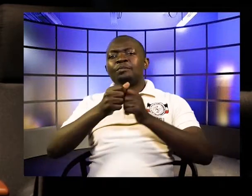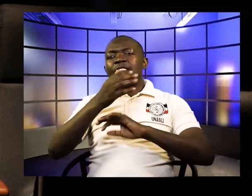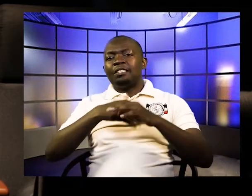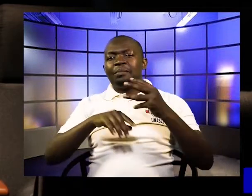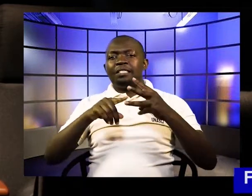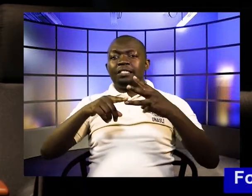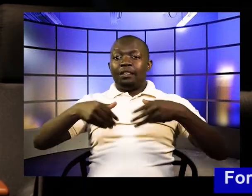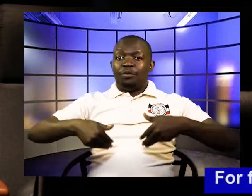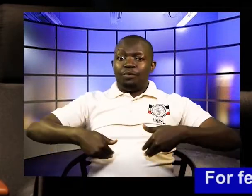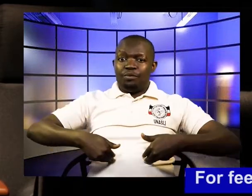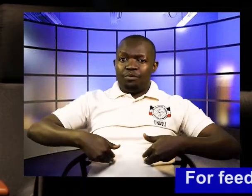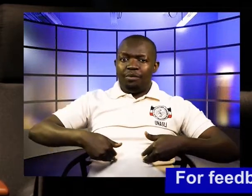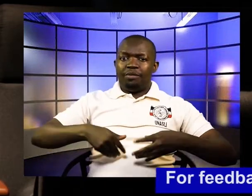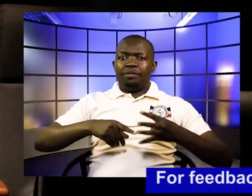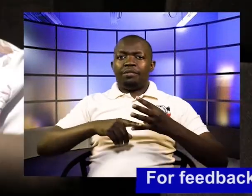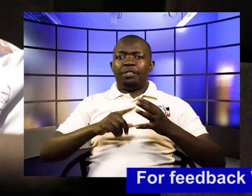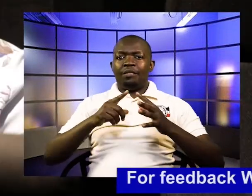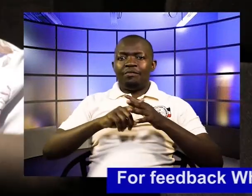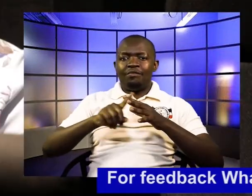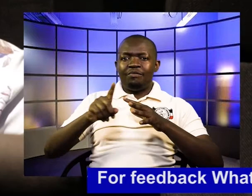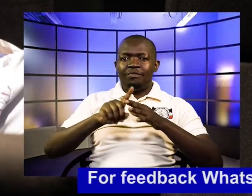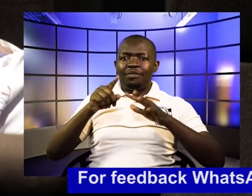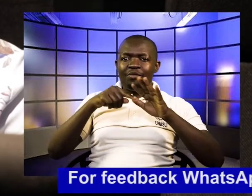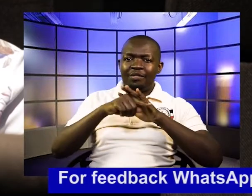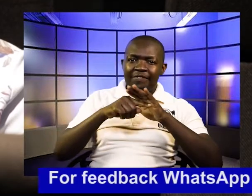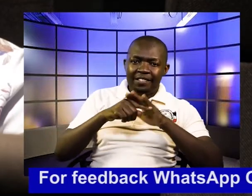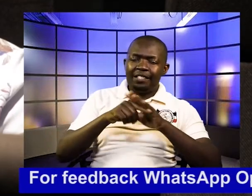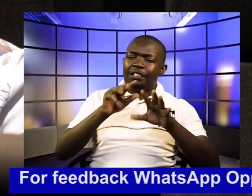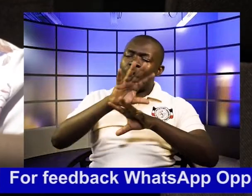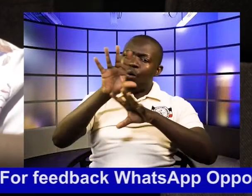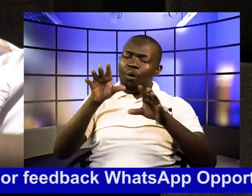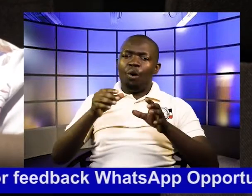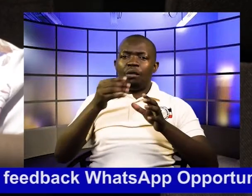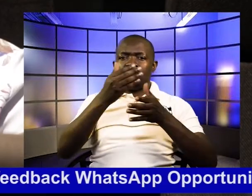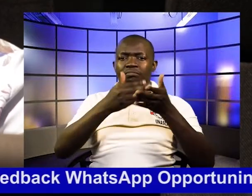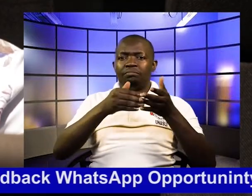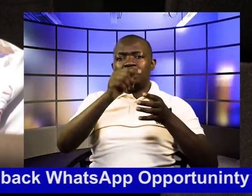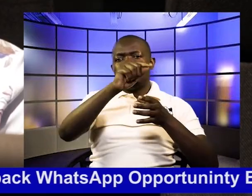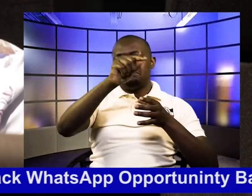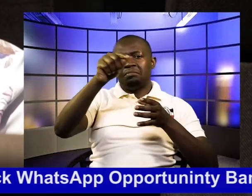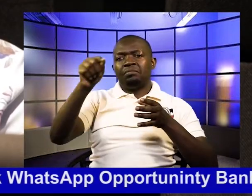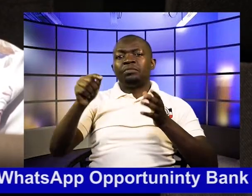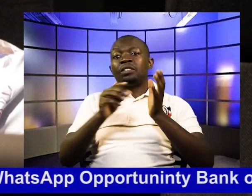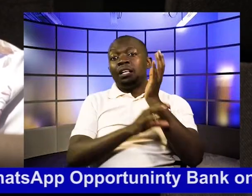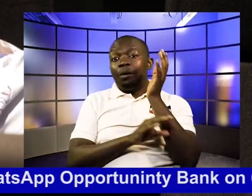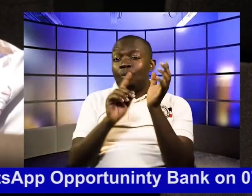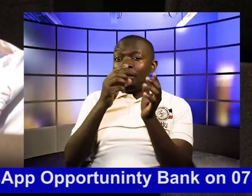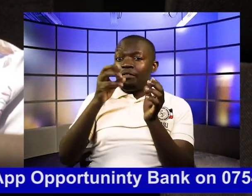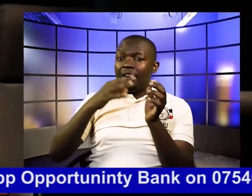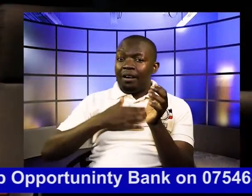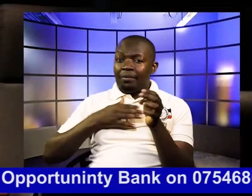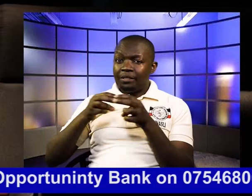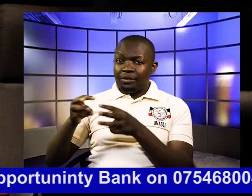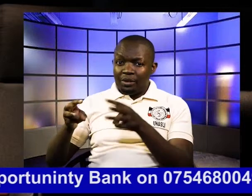the youth, refugees in all the parts of the country. And one of our strategy of how to